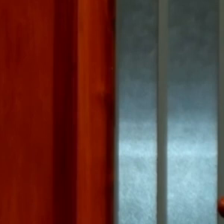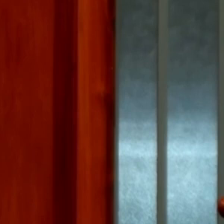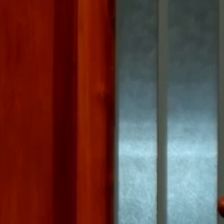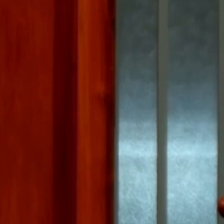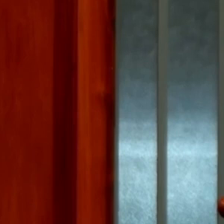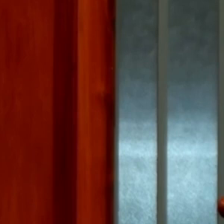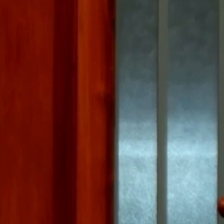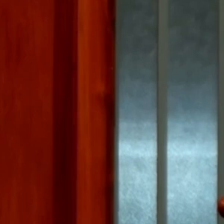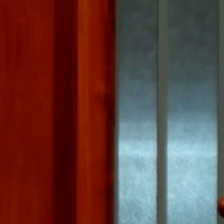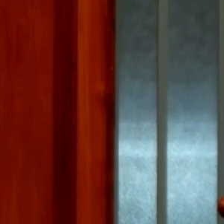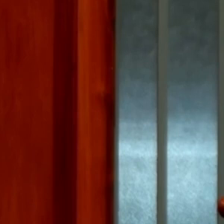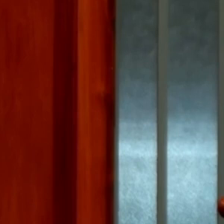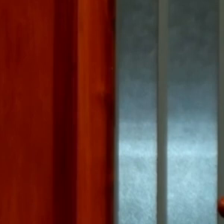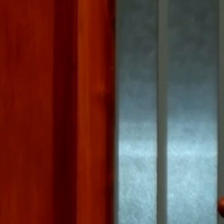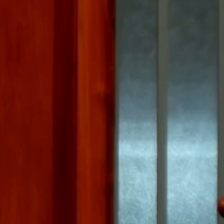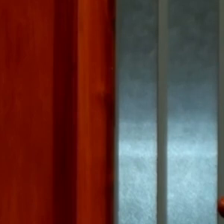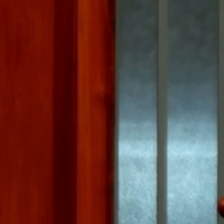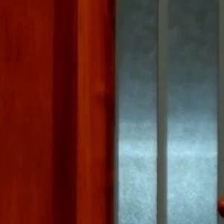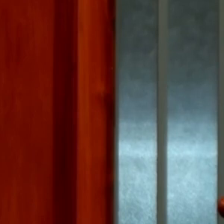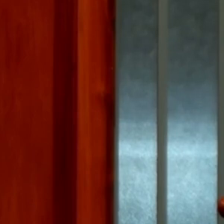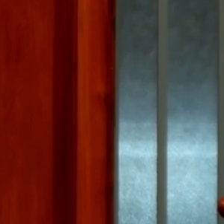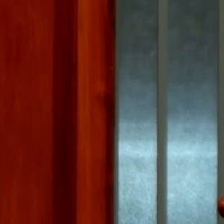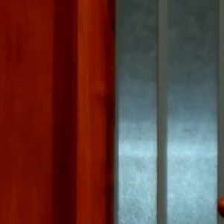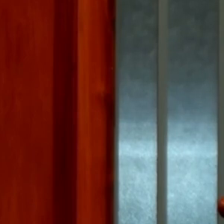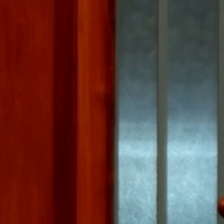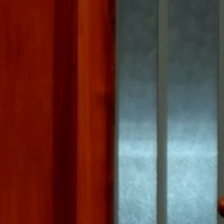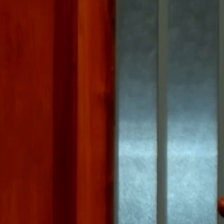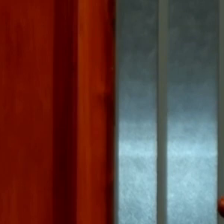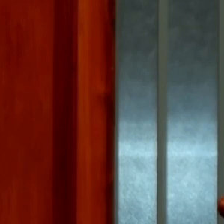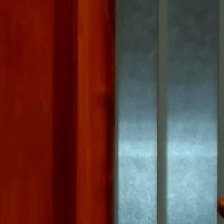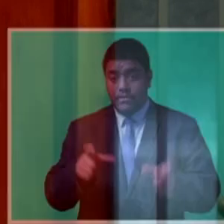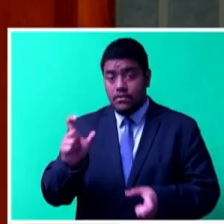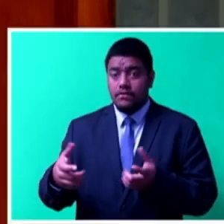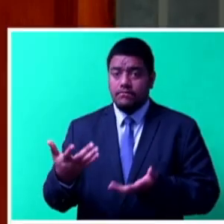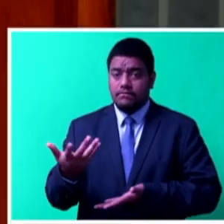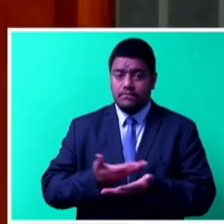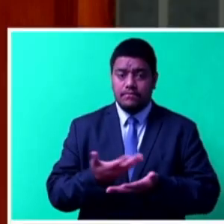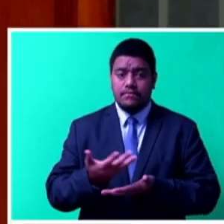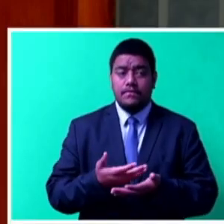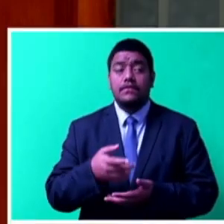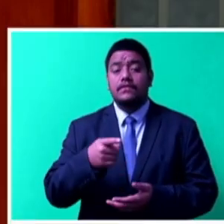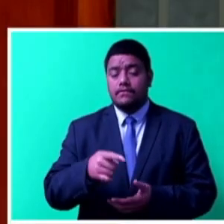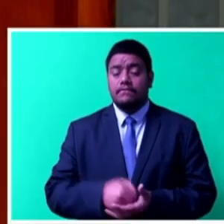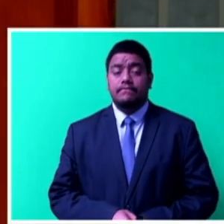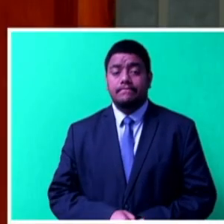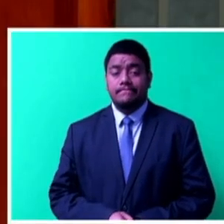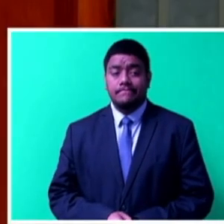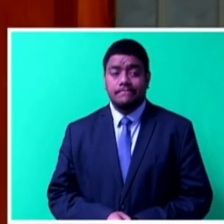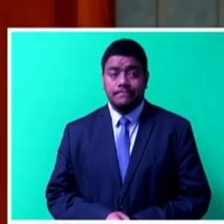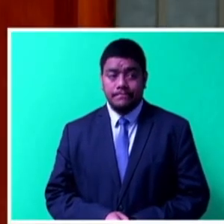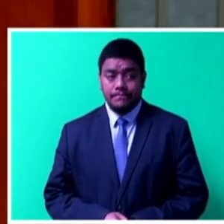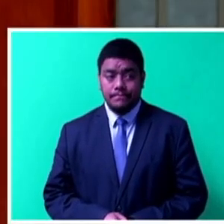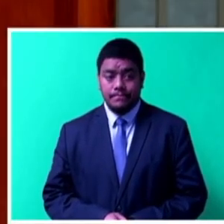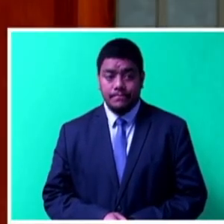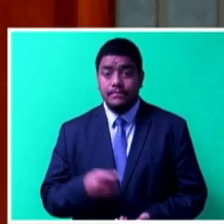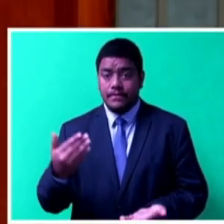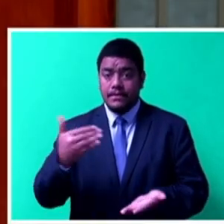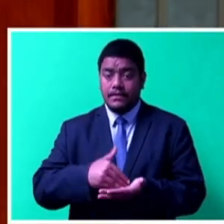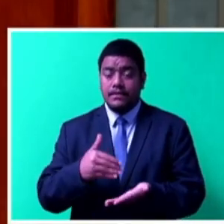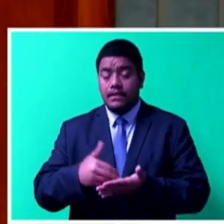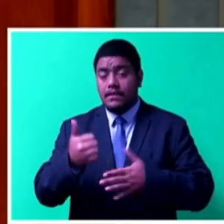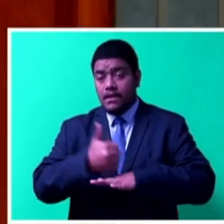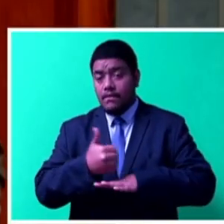its program of legislative review, stakeholder consultations, and law reform initiatives. In